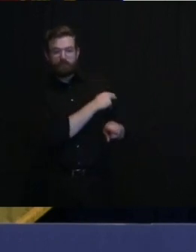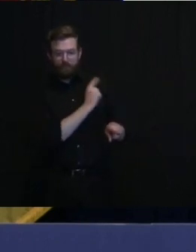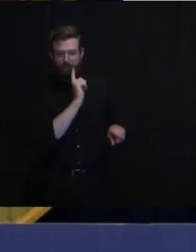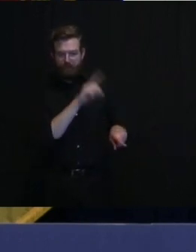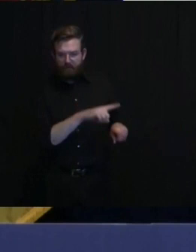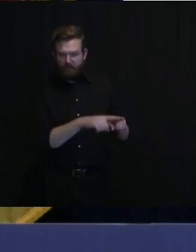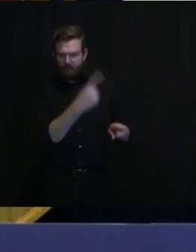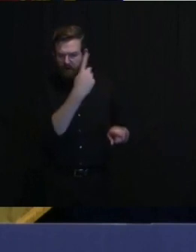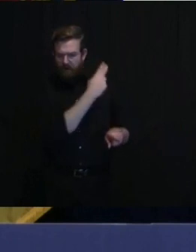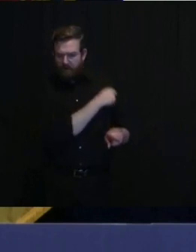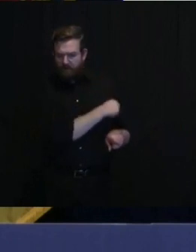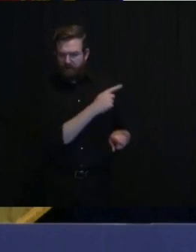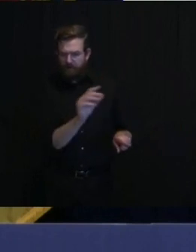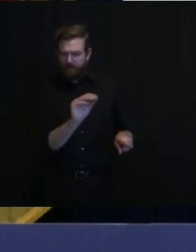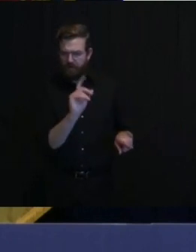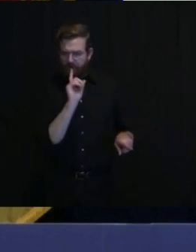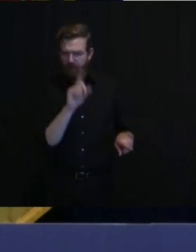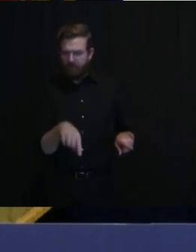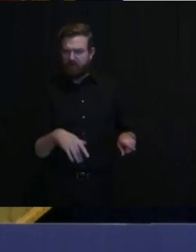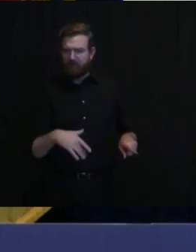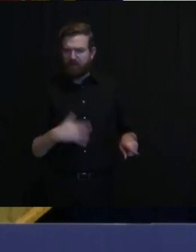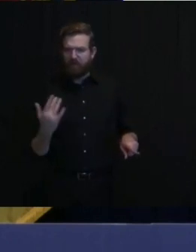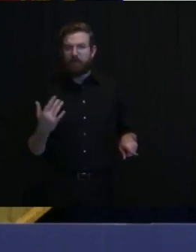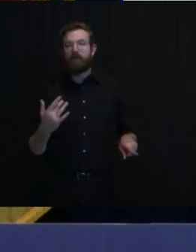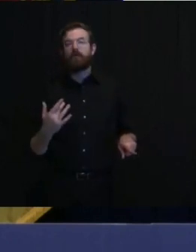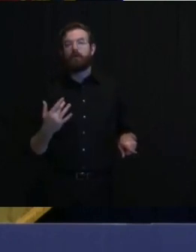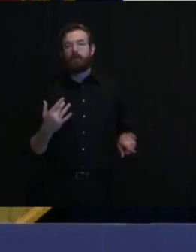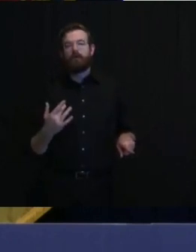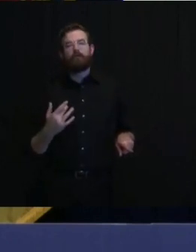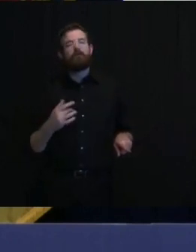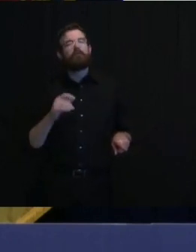weekends, yeah. it's a staffing issue.